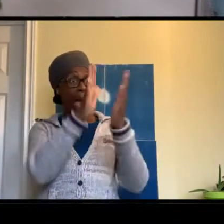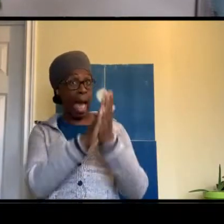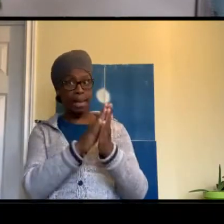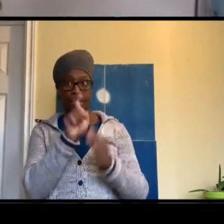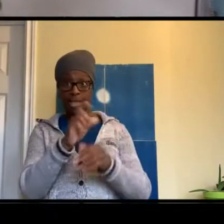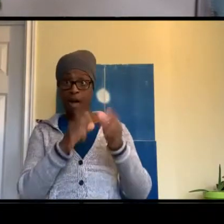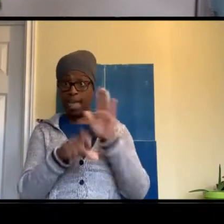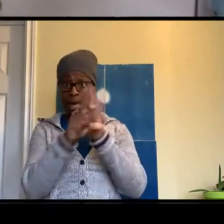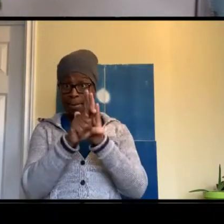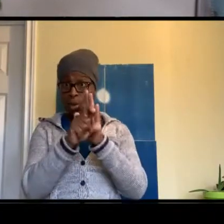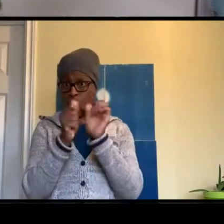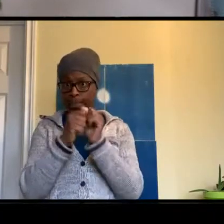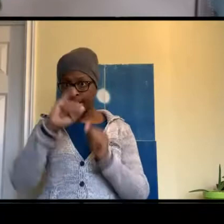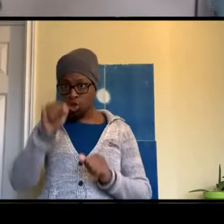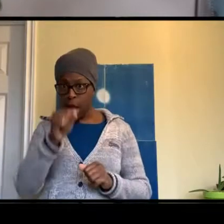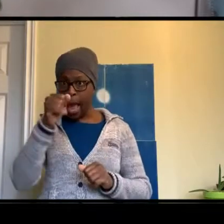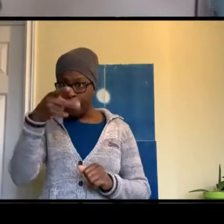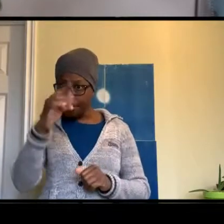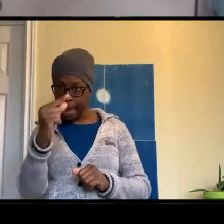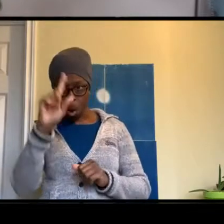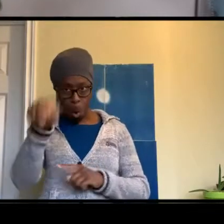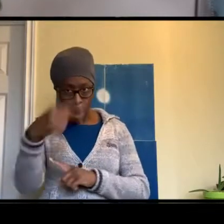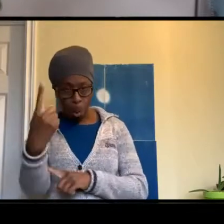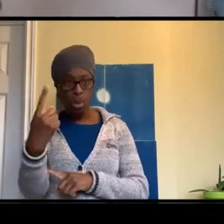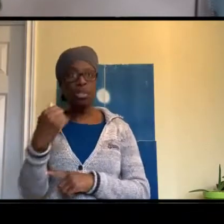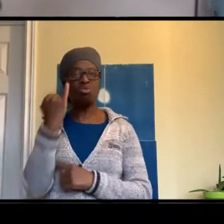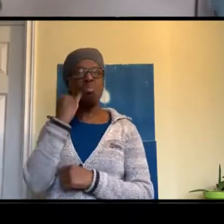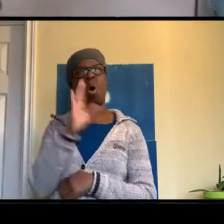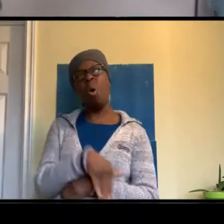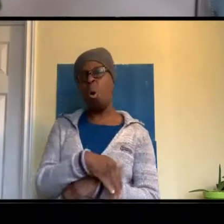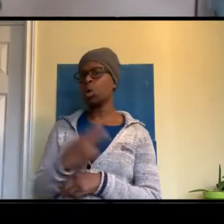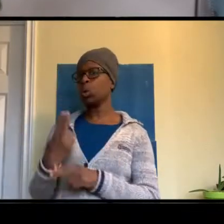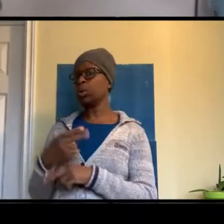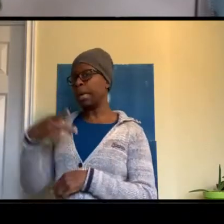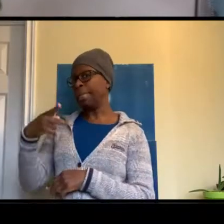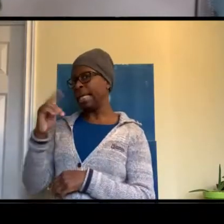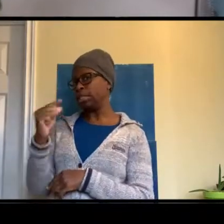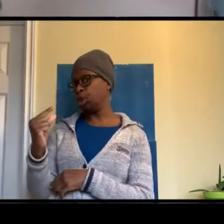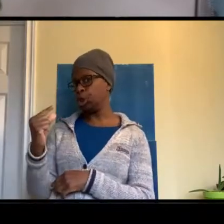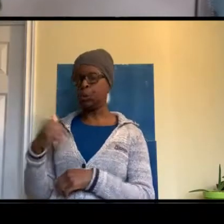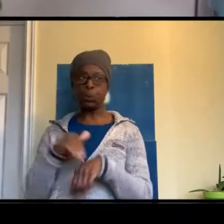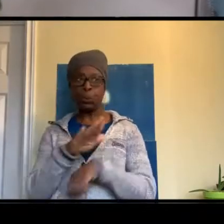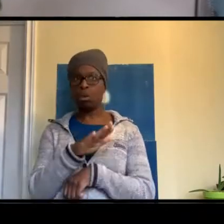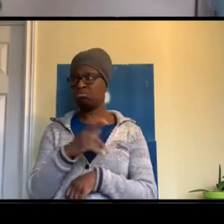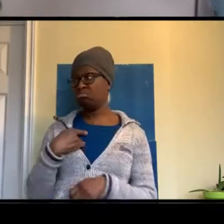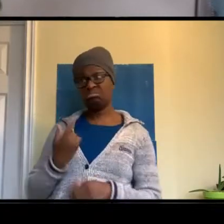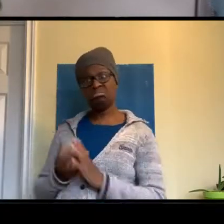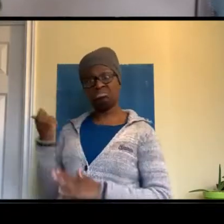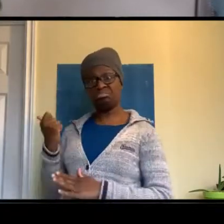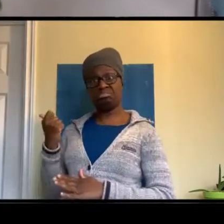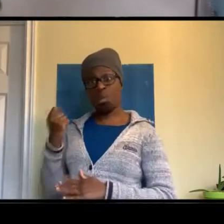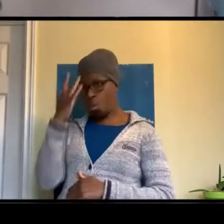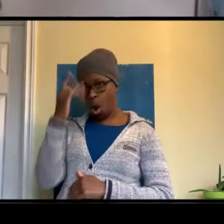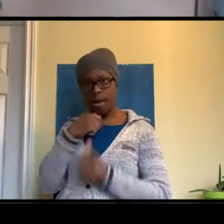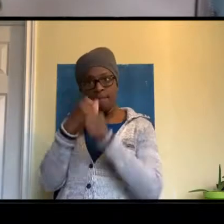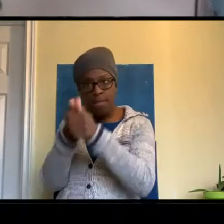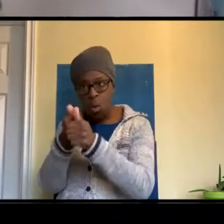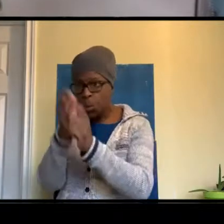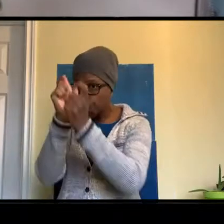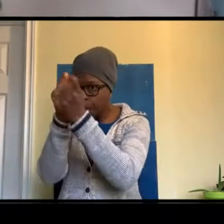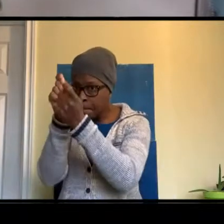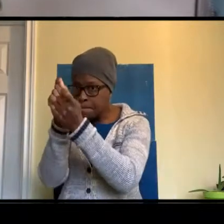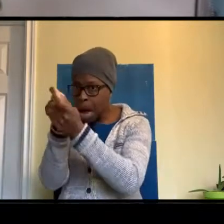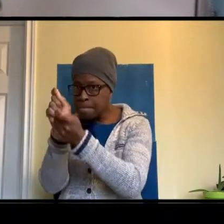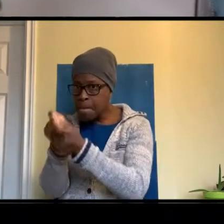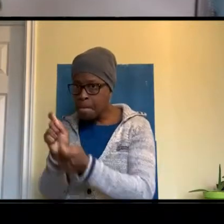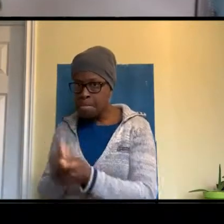very specific formats that they want you to use, and so knowing that in advance and not sending them material that they're not going to look at, that you don't want